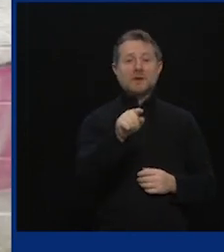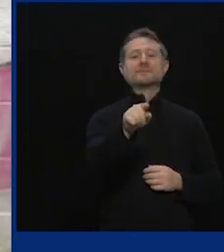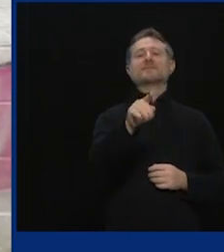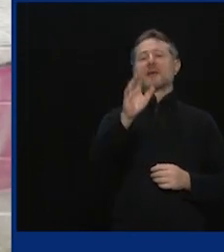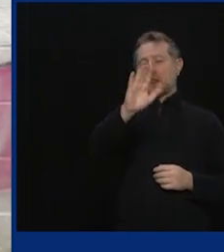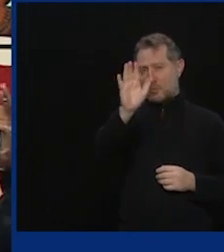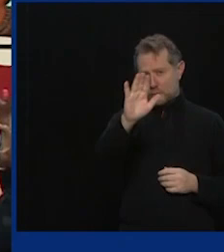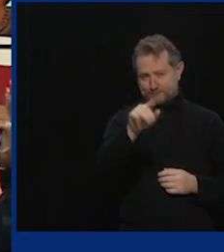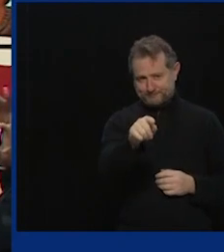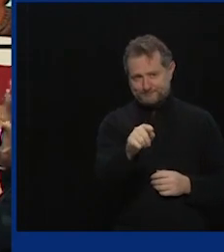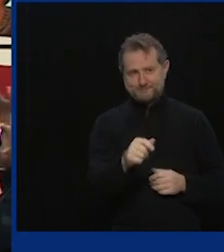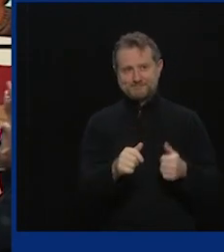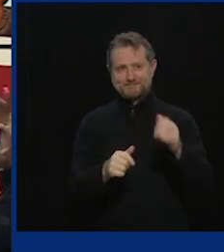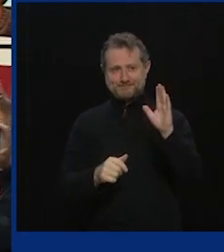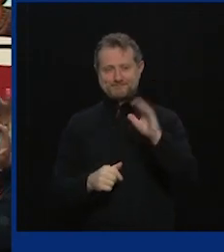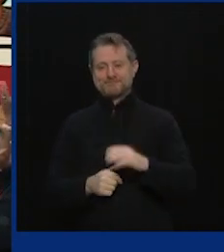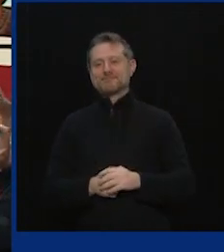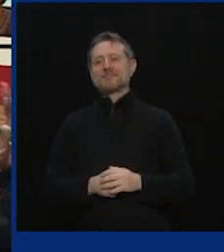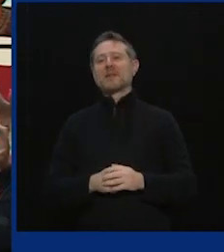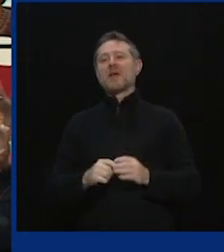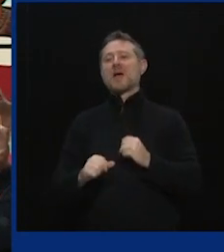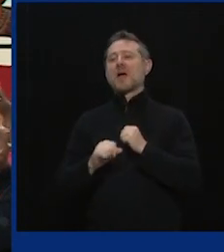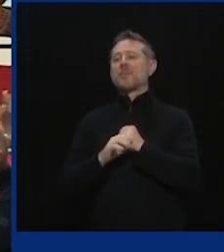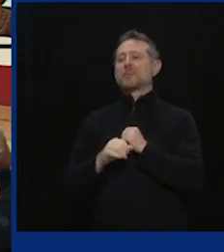campaign against hunger.